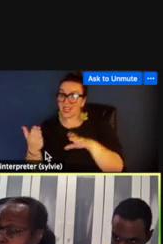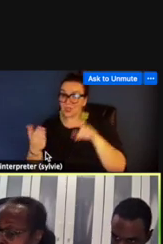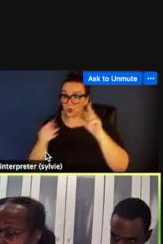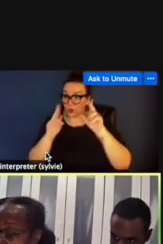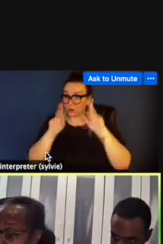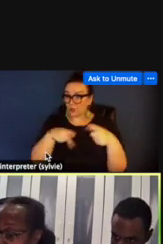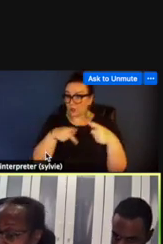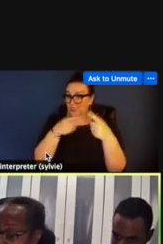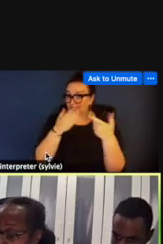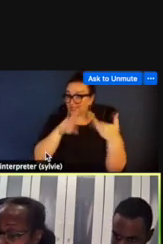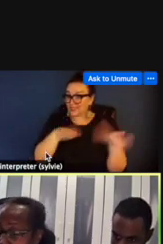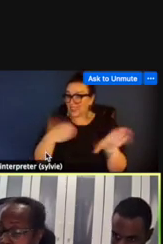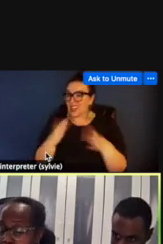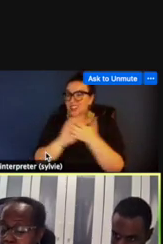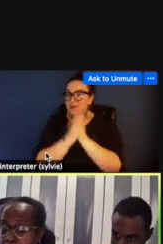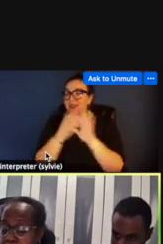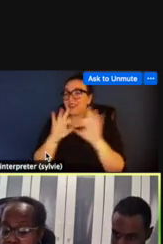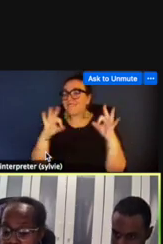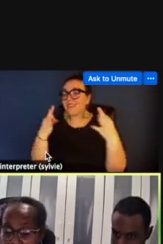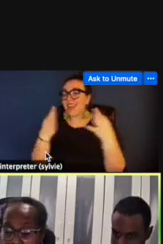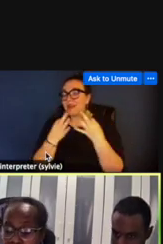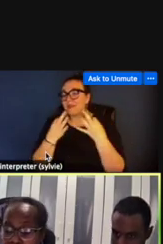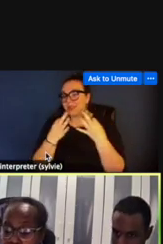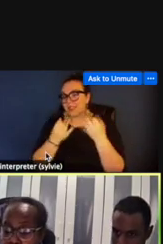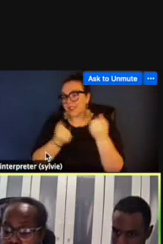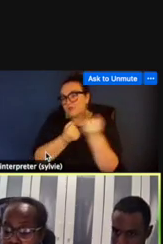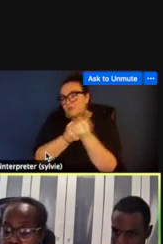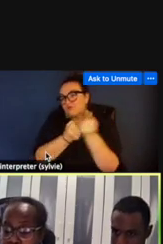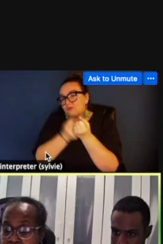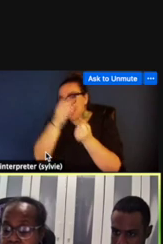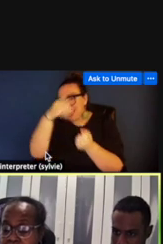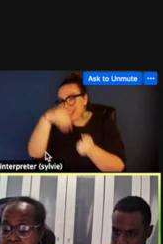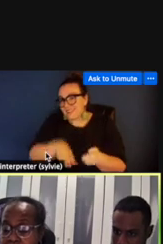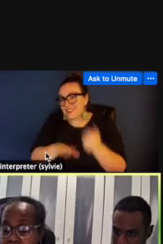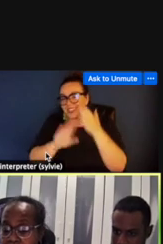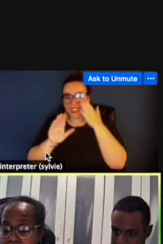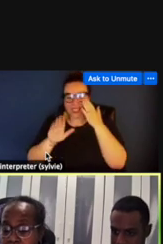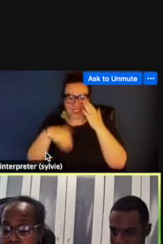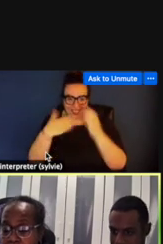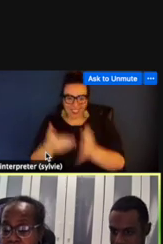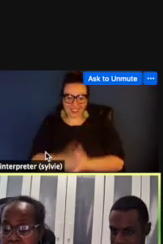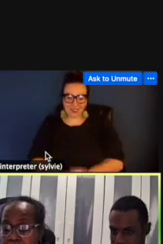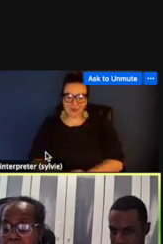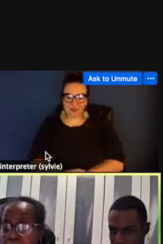really become like family. So you do the next slide.